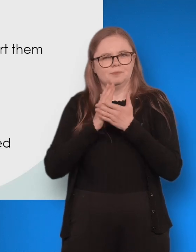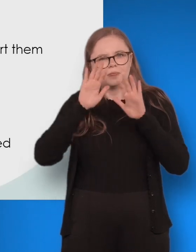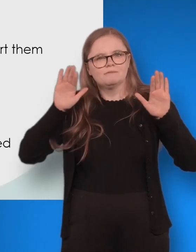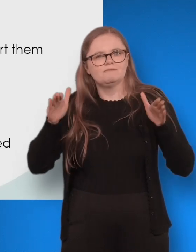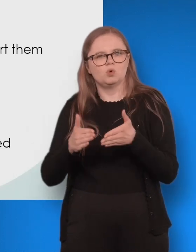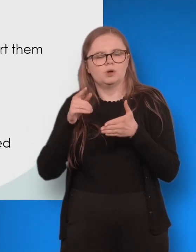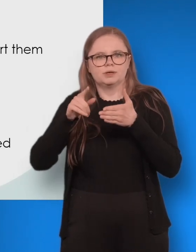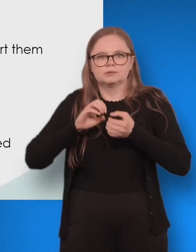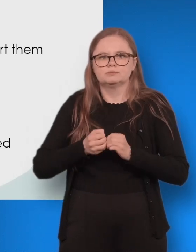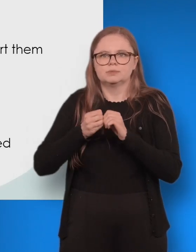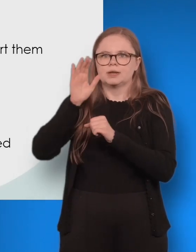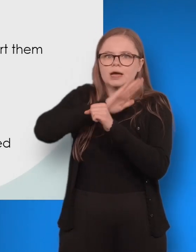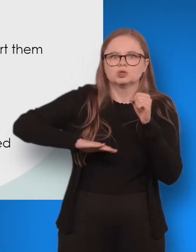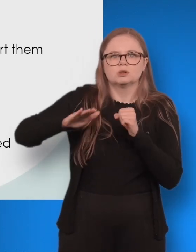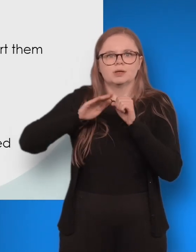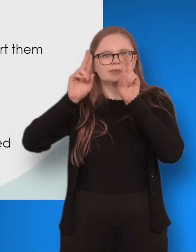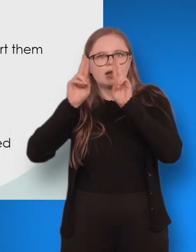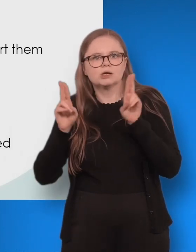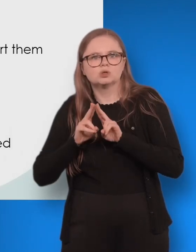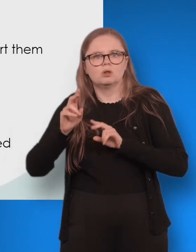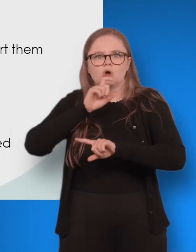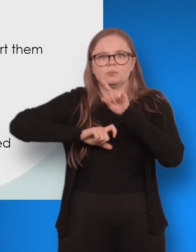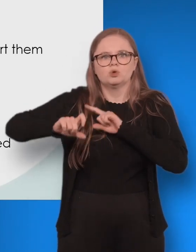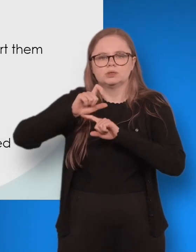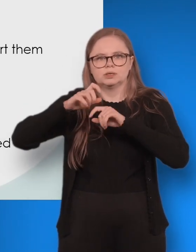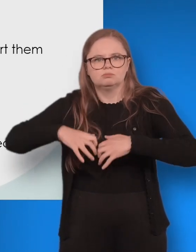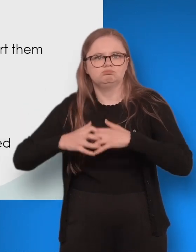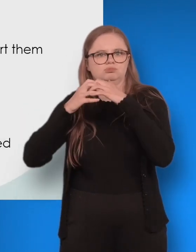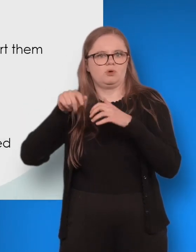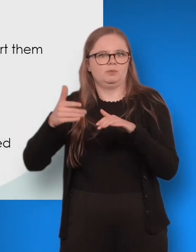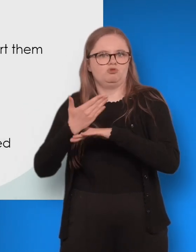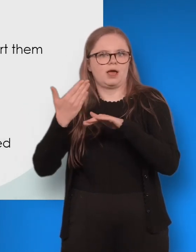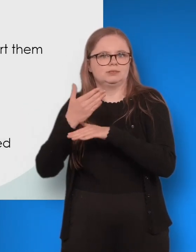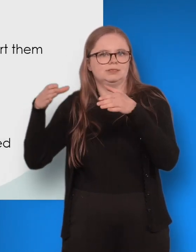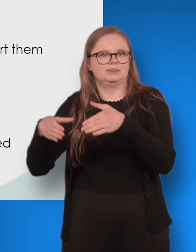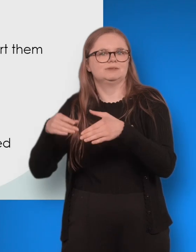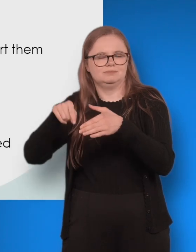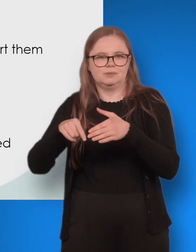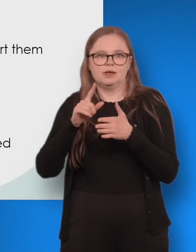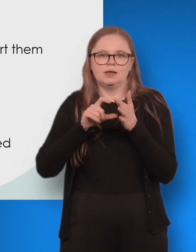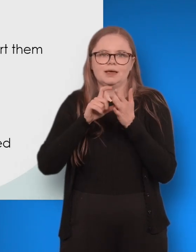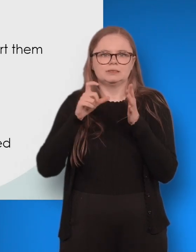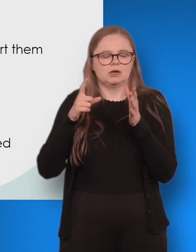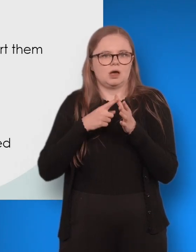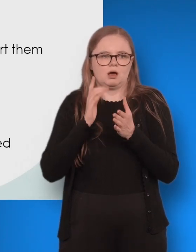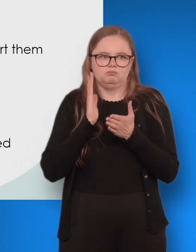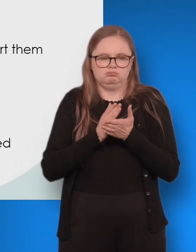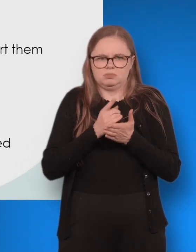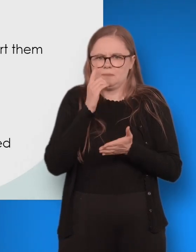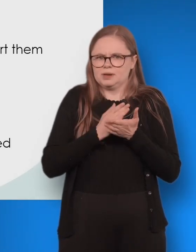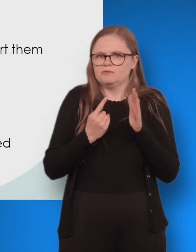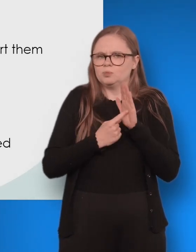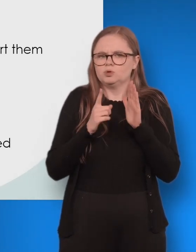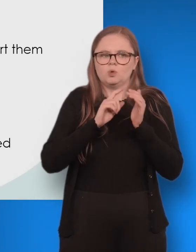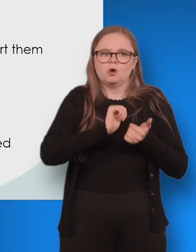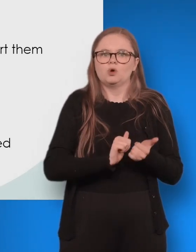creating national, international communities of practice. And at the core of EDICa is an ethos of co-design and a co-design